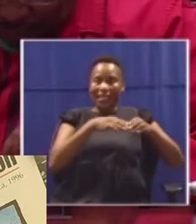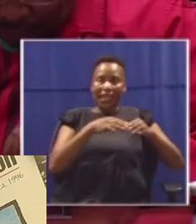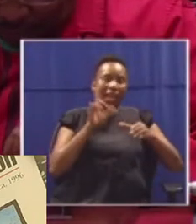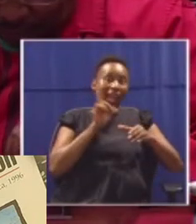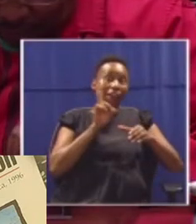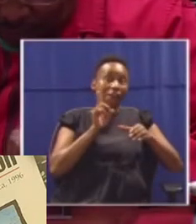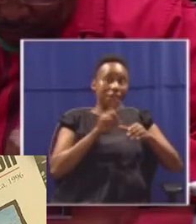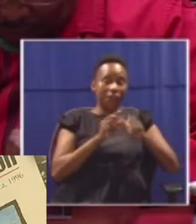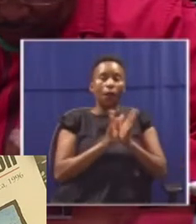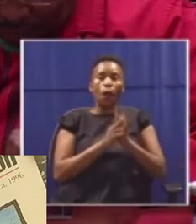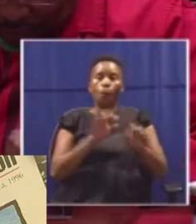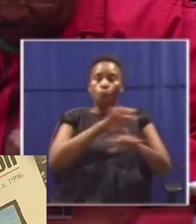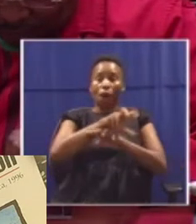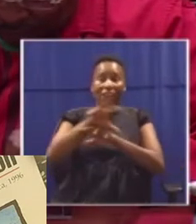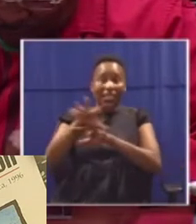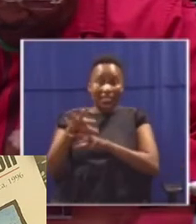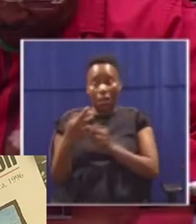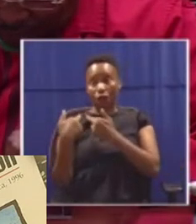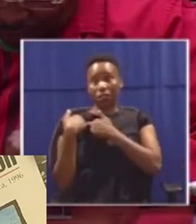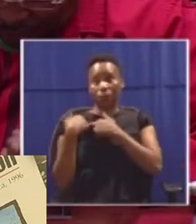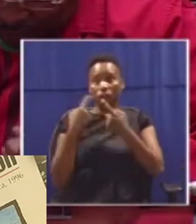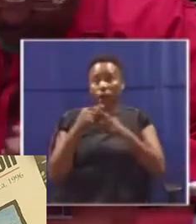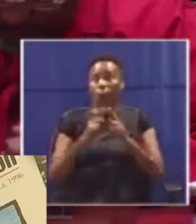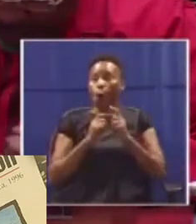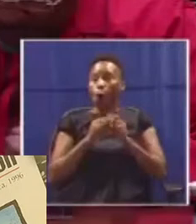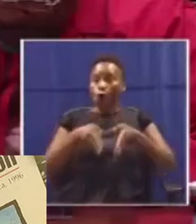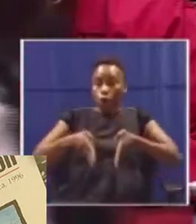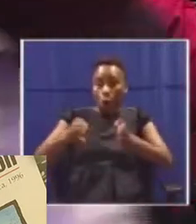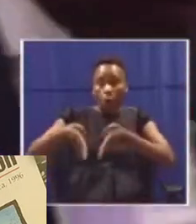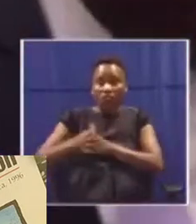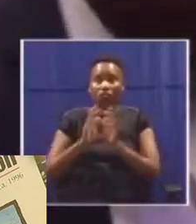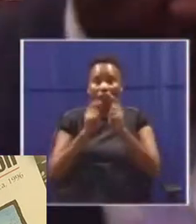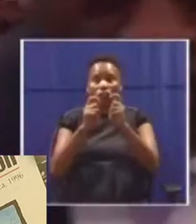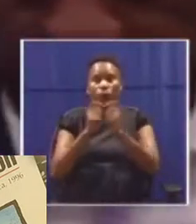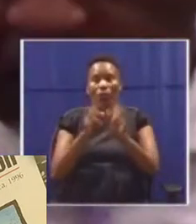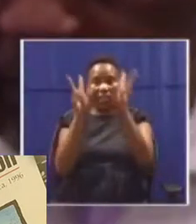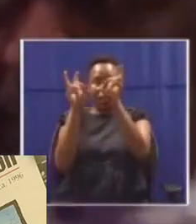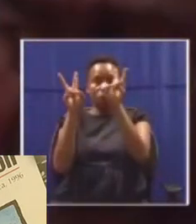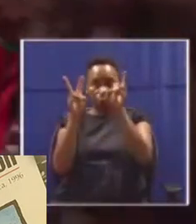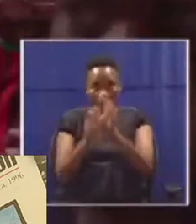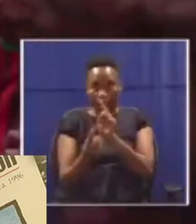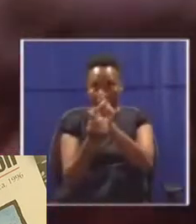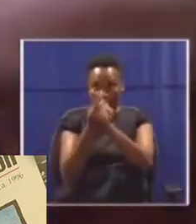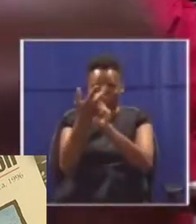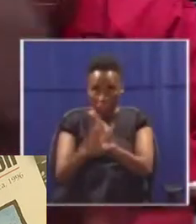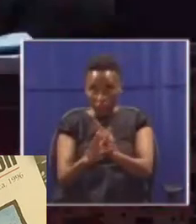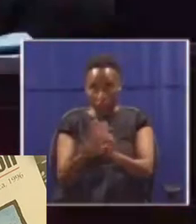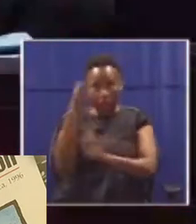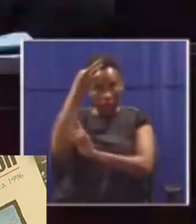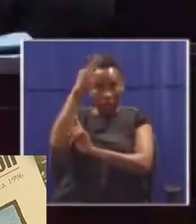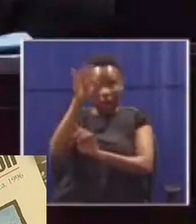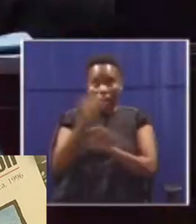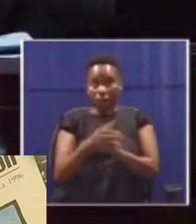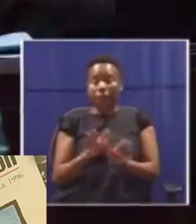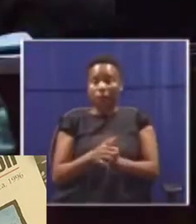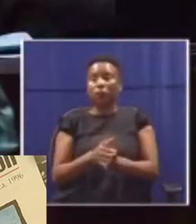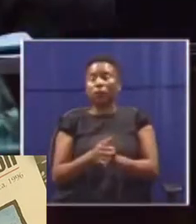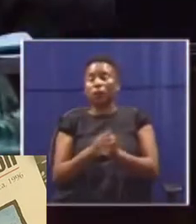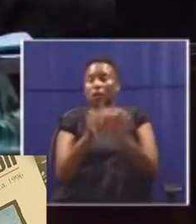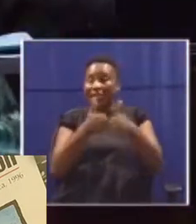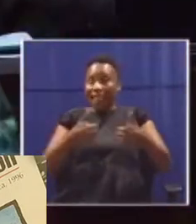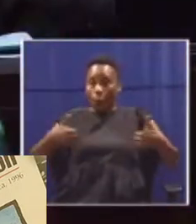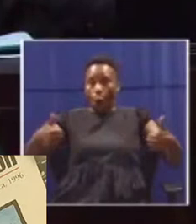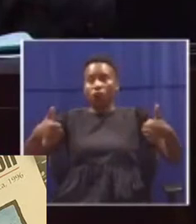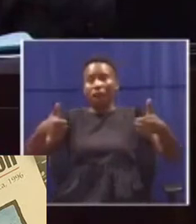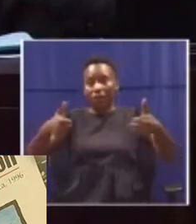province responsible for road transport matters. Government stakeholders and private sector